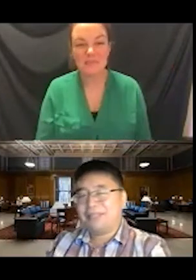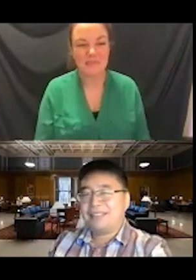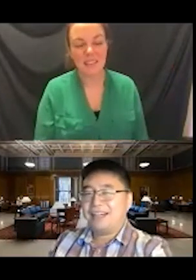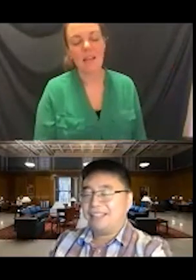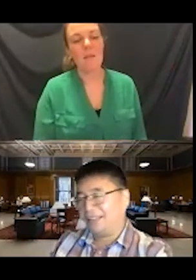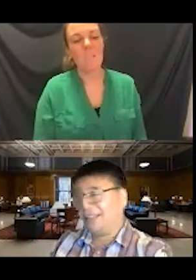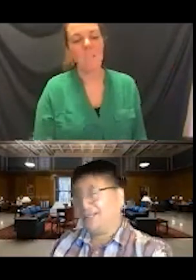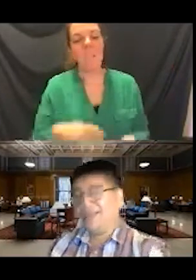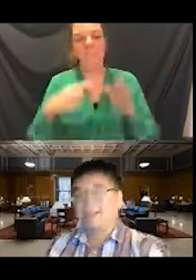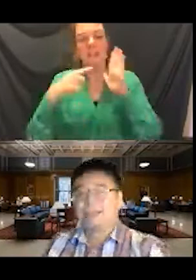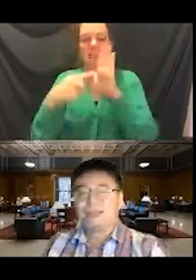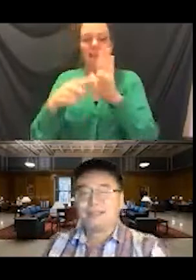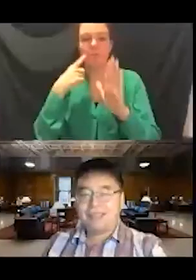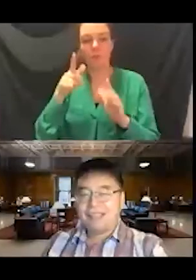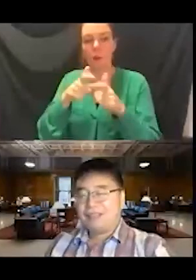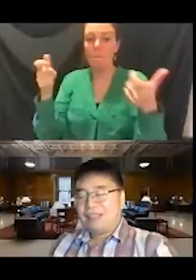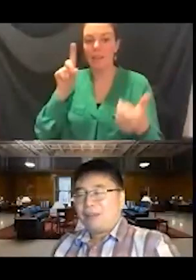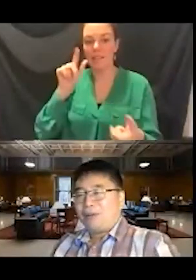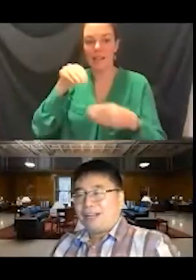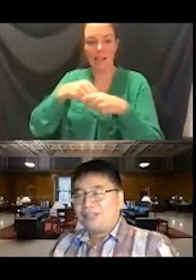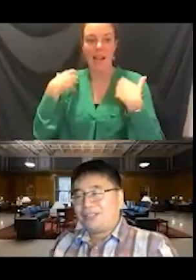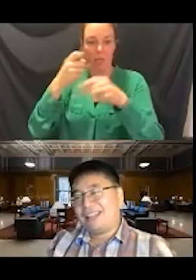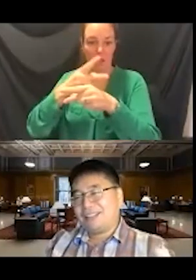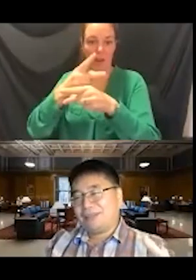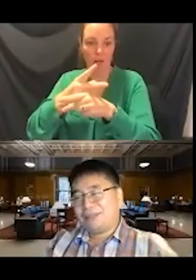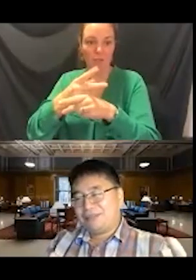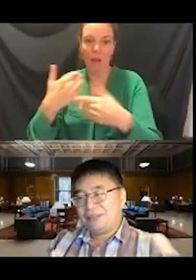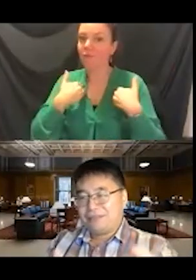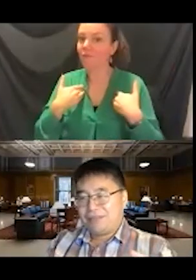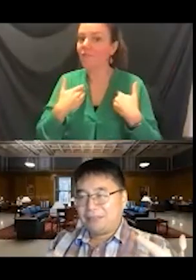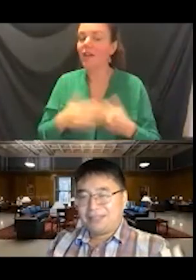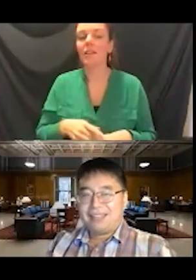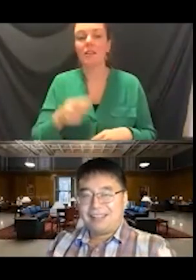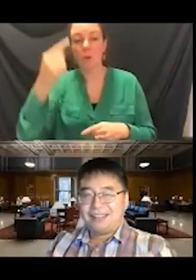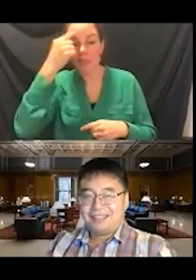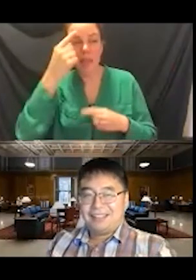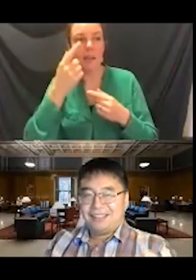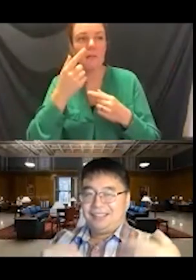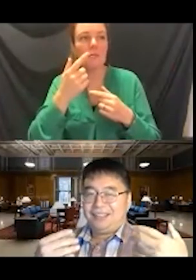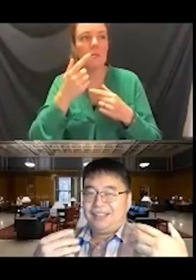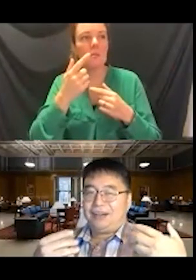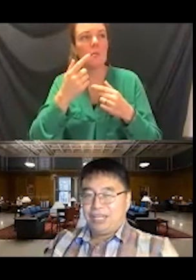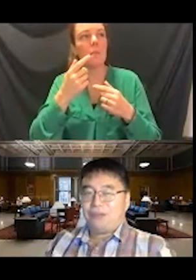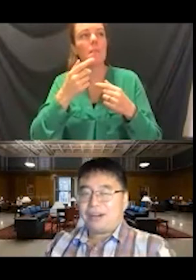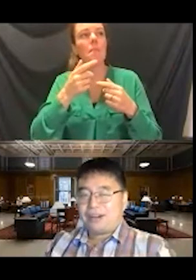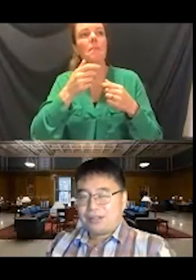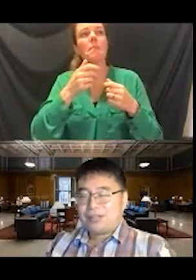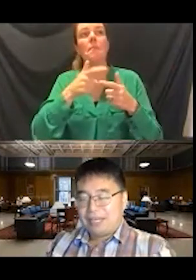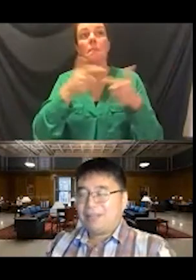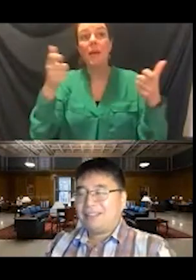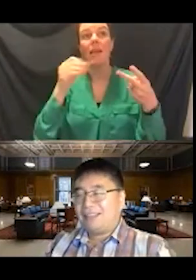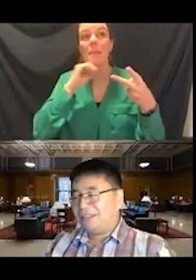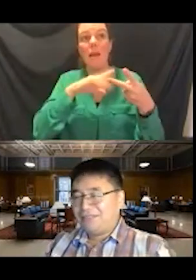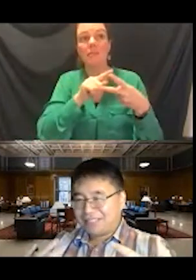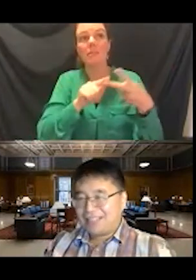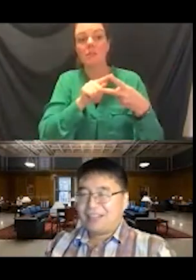of big data in healthcare, right? So if you think about what I just said in terms of, defining the big data, that our e-records or the